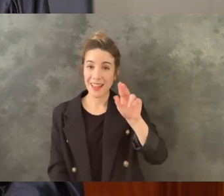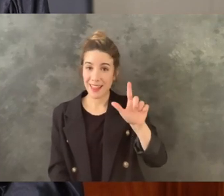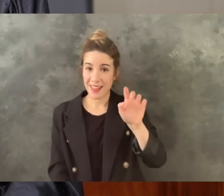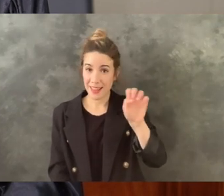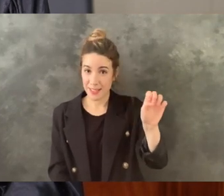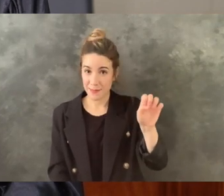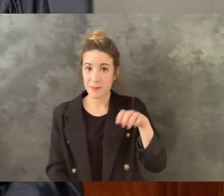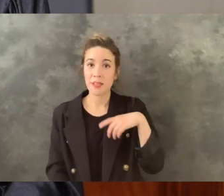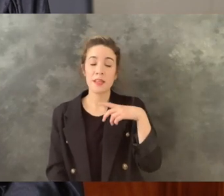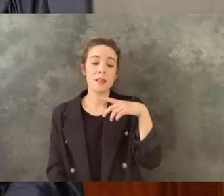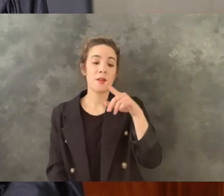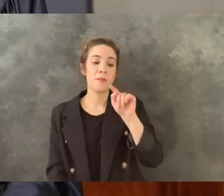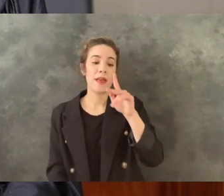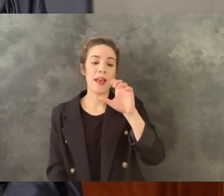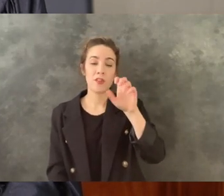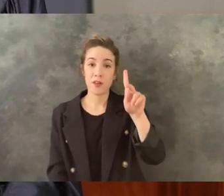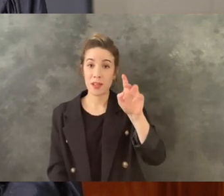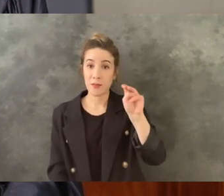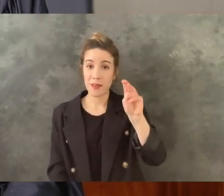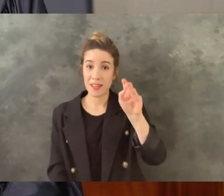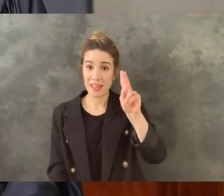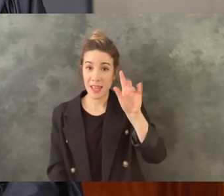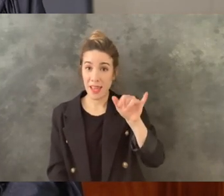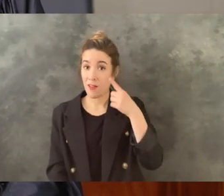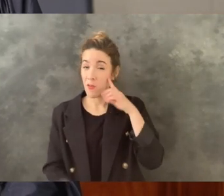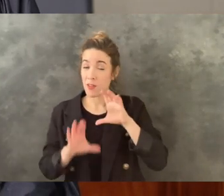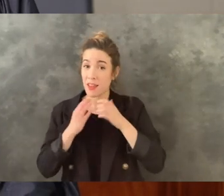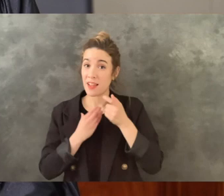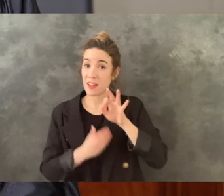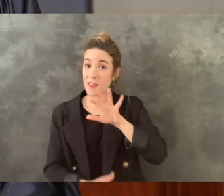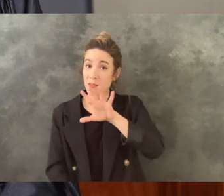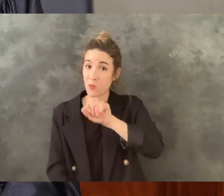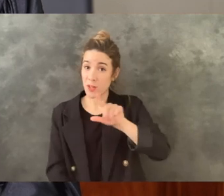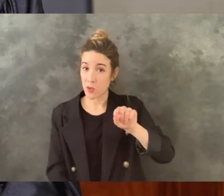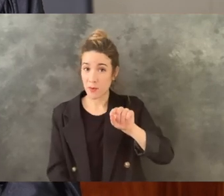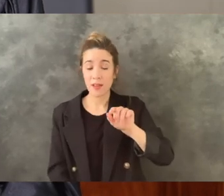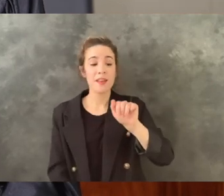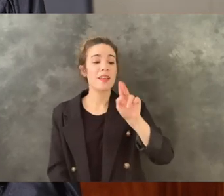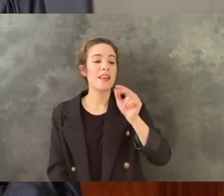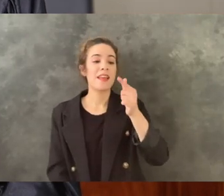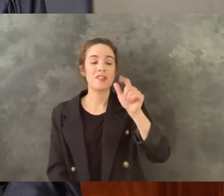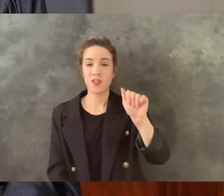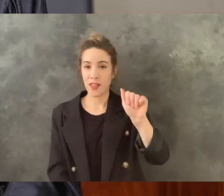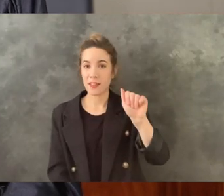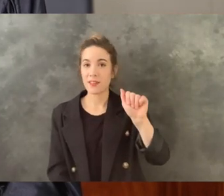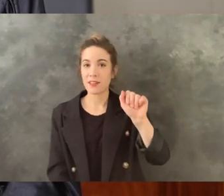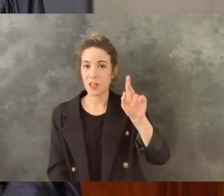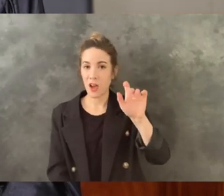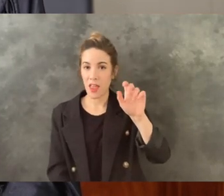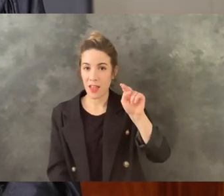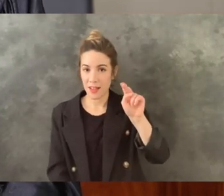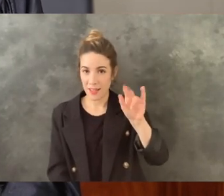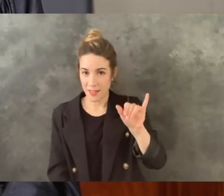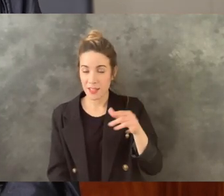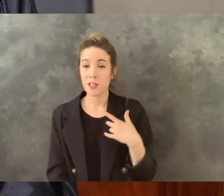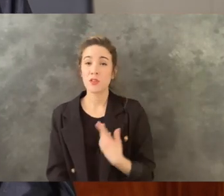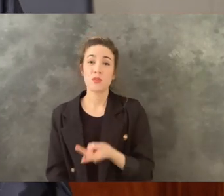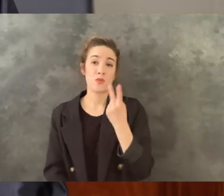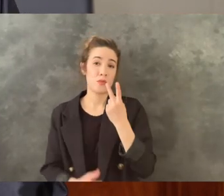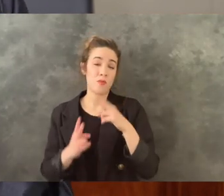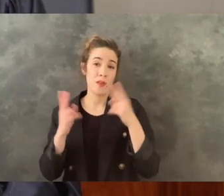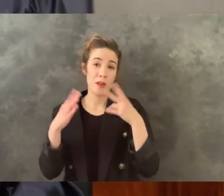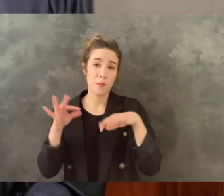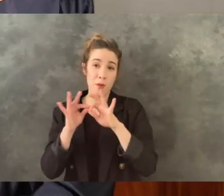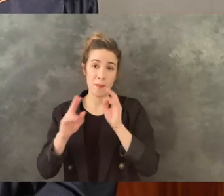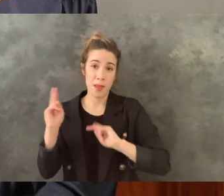Lee, Mr. Patrick McKay, and for the Class of 2020, Ms. Angela Cotney. Two very